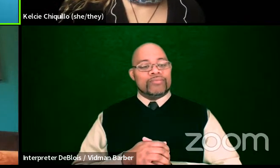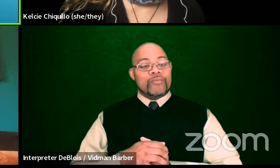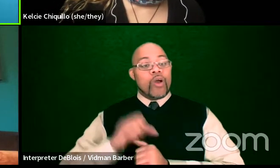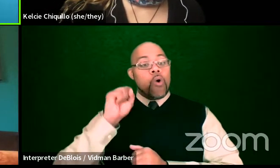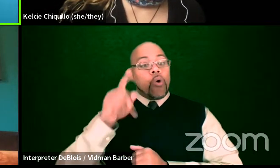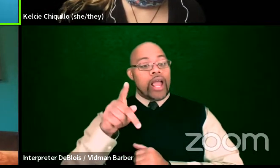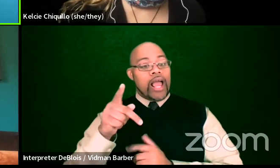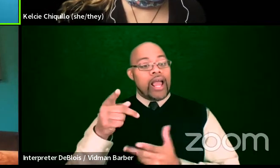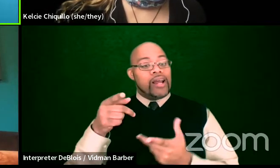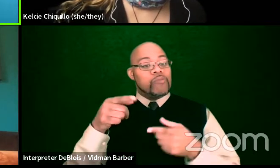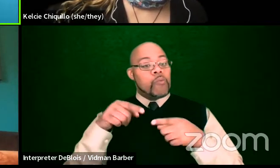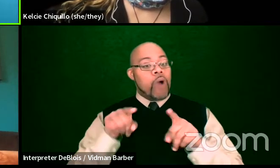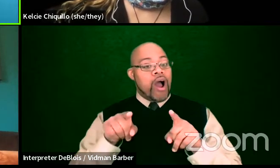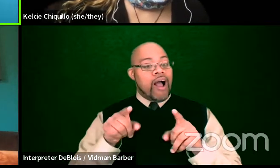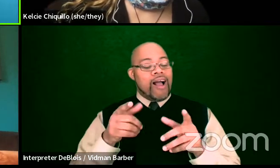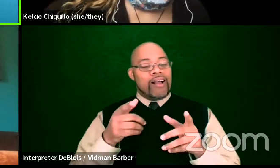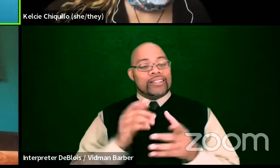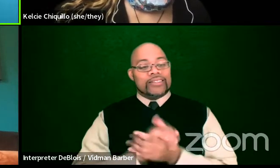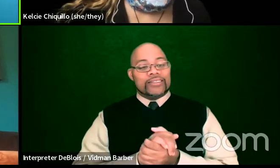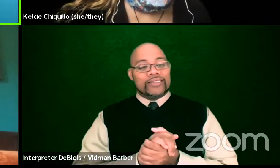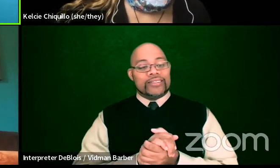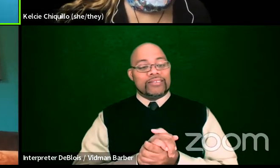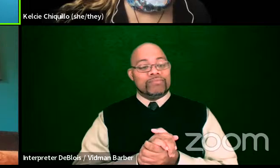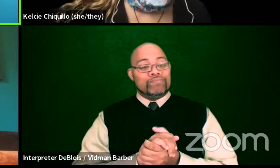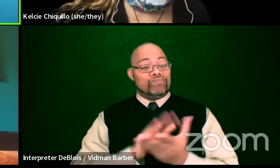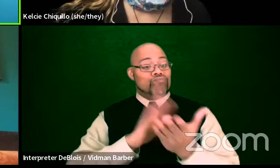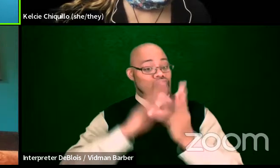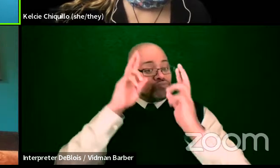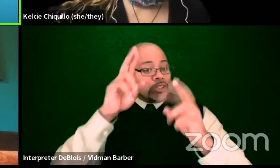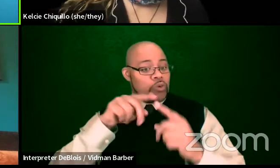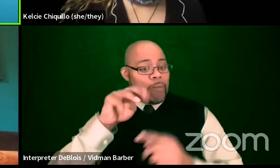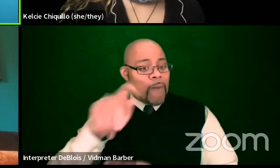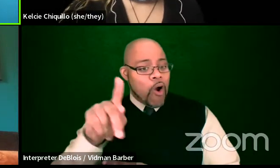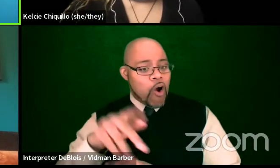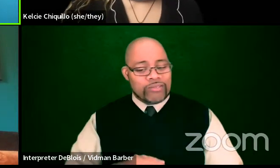Okay, well, shout out to Mark